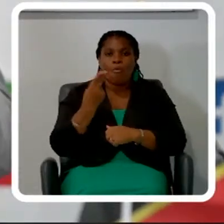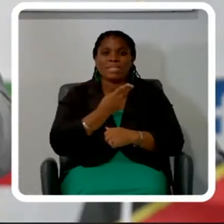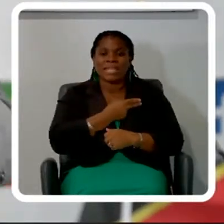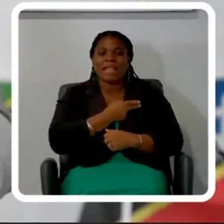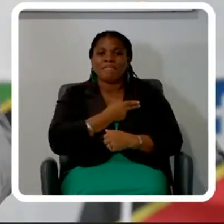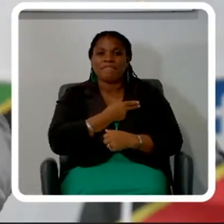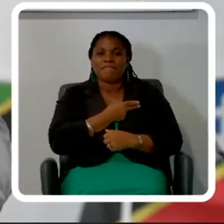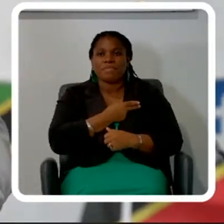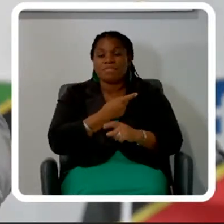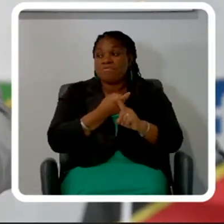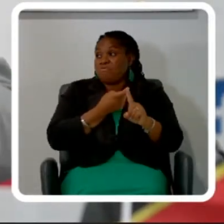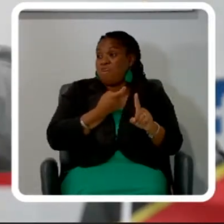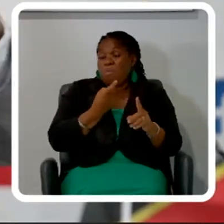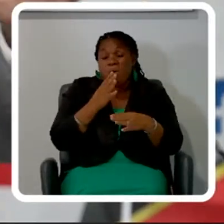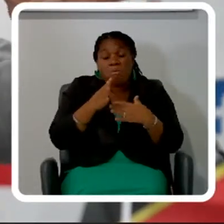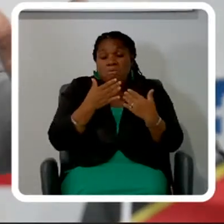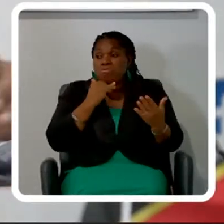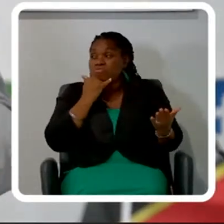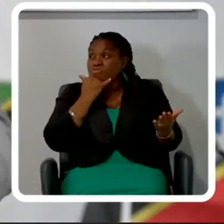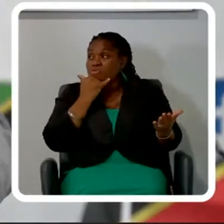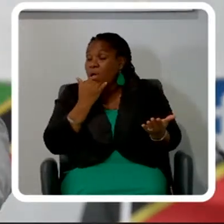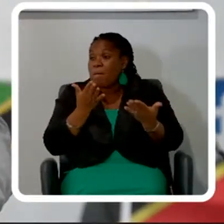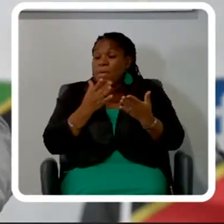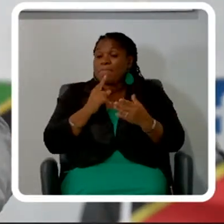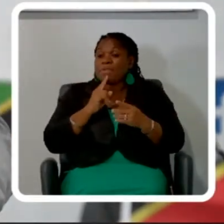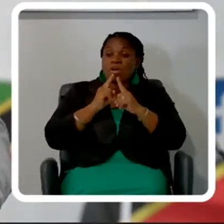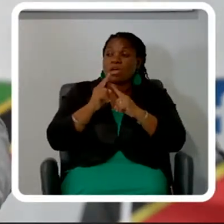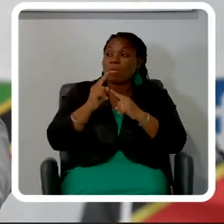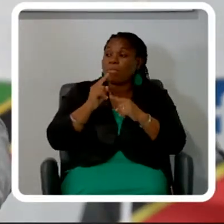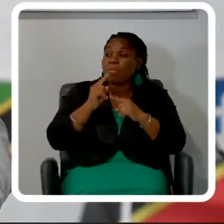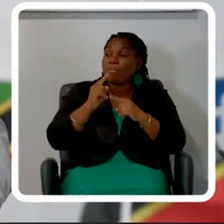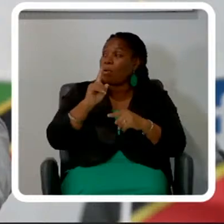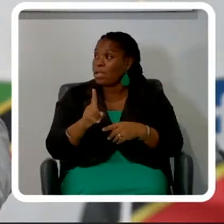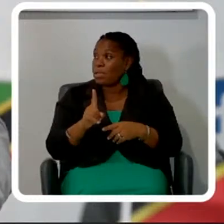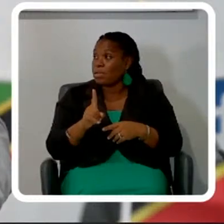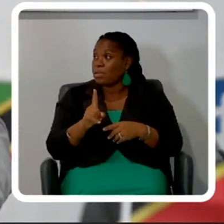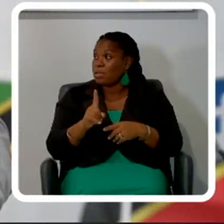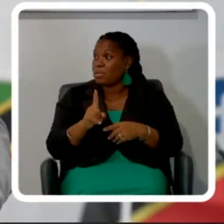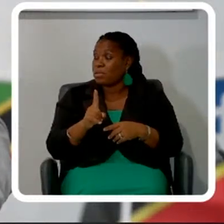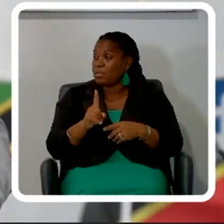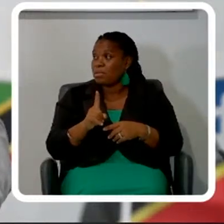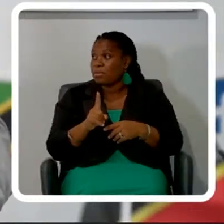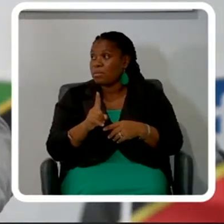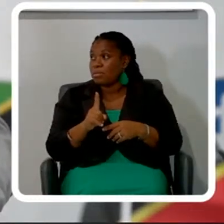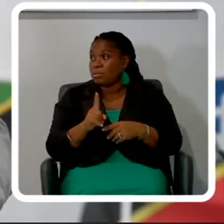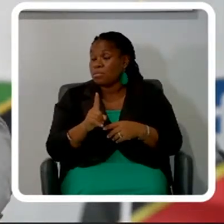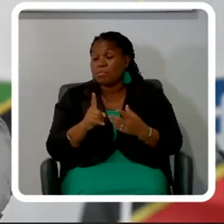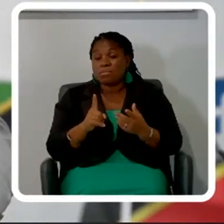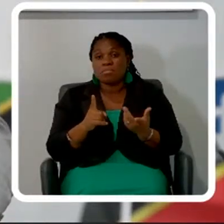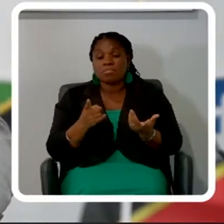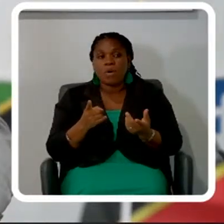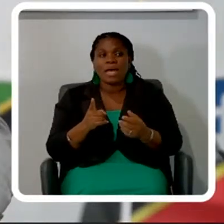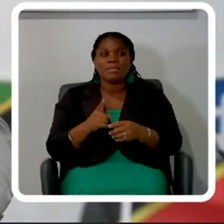from all sorts and kinds. You might talk about one particular type of